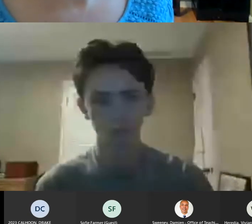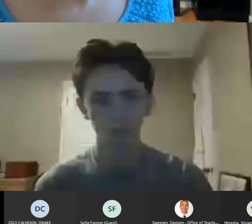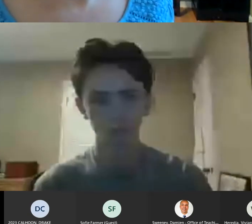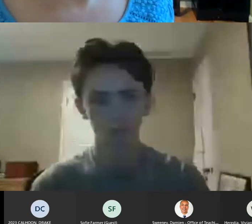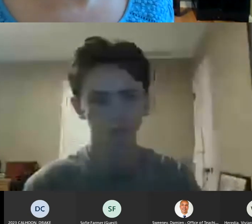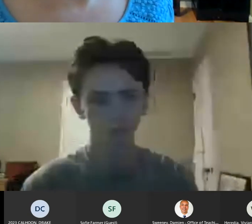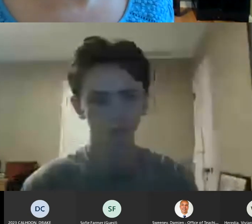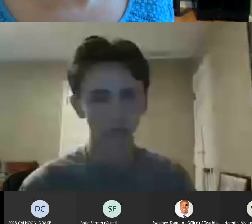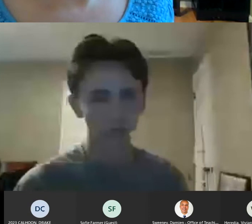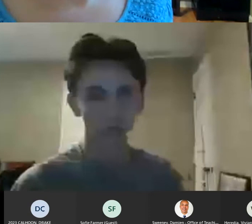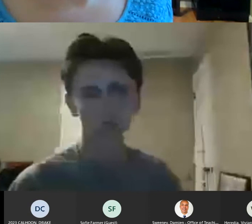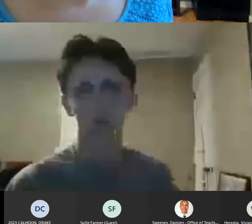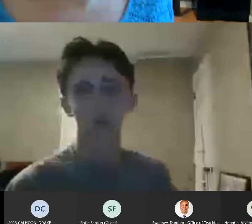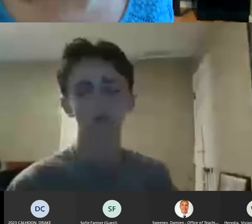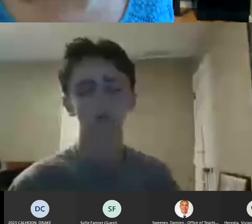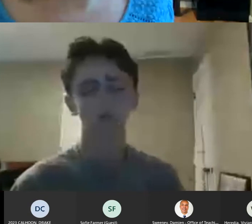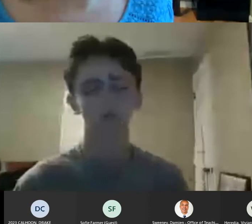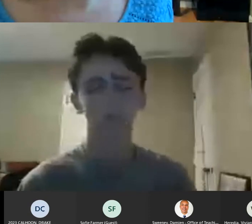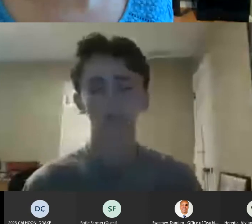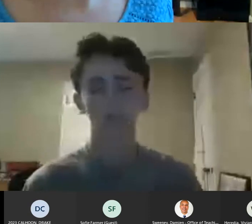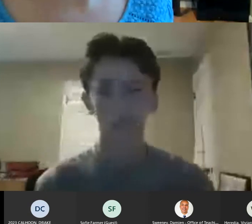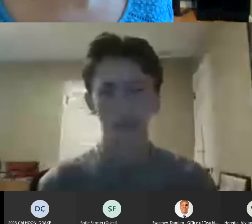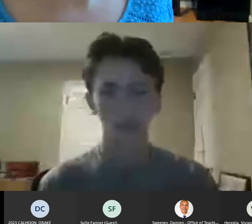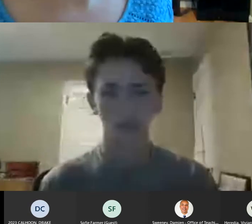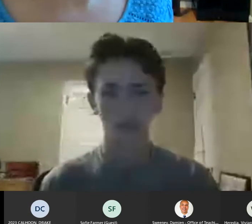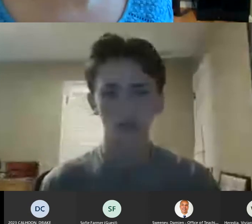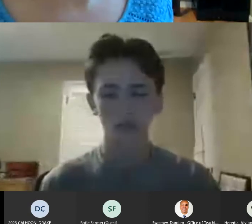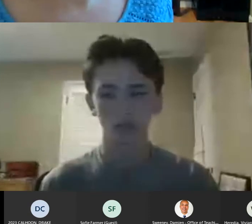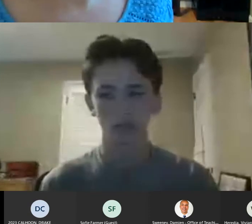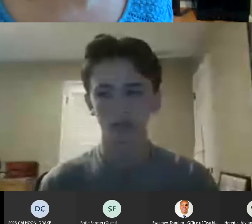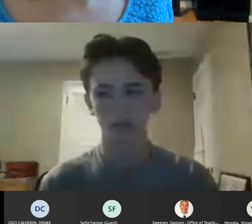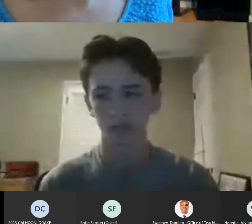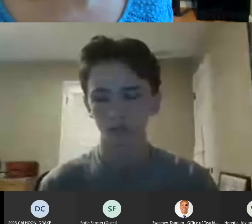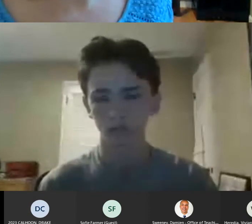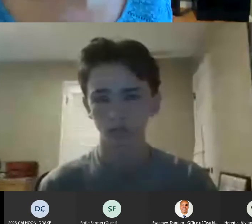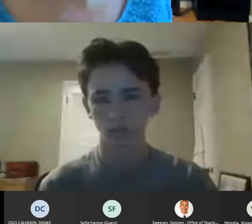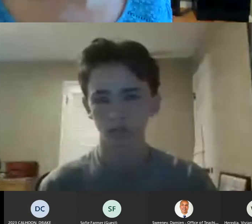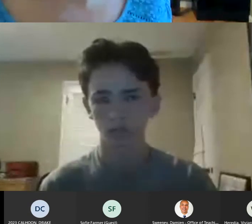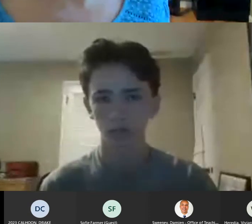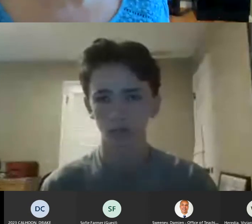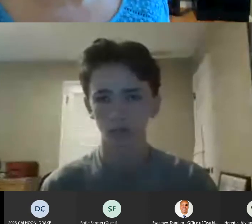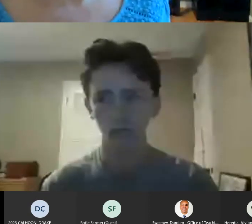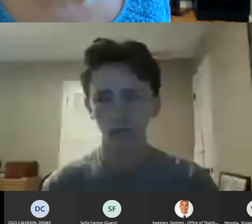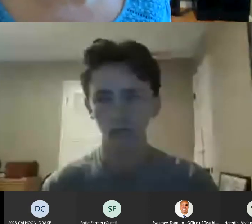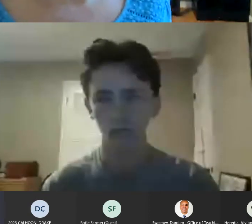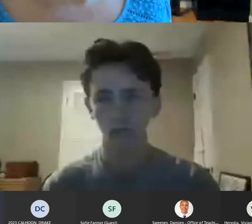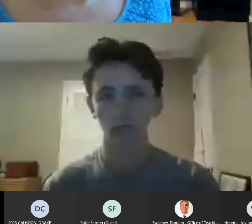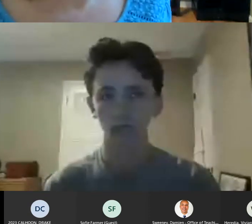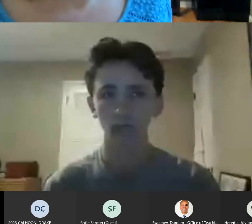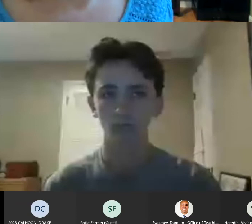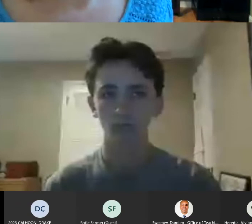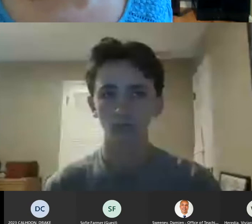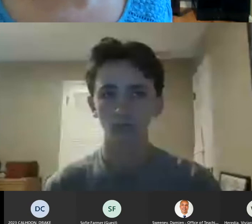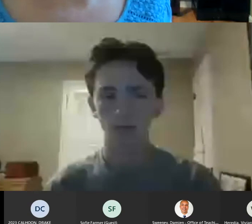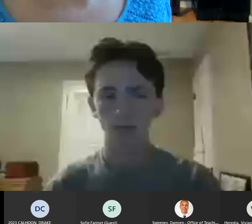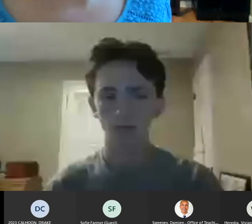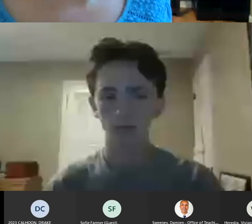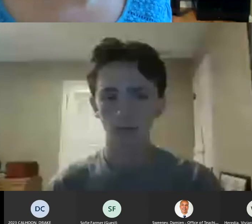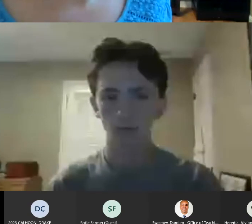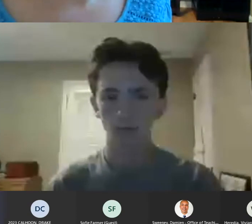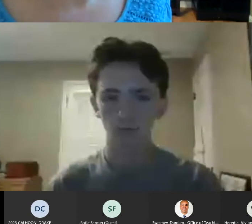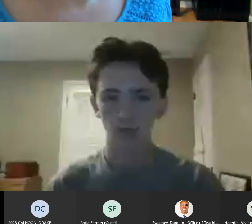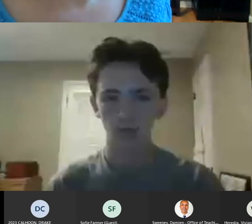direction. In terms of meeting more often, and because we're able to do this virtually, to have more